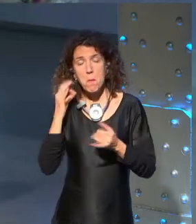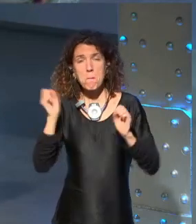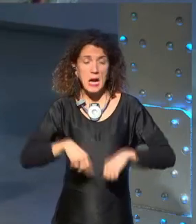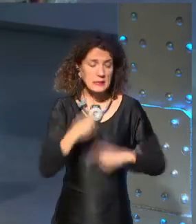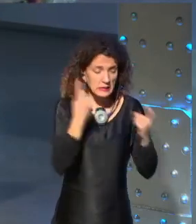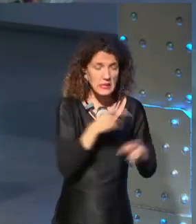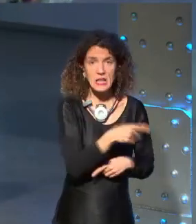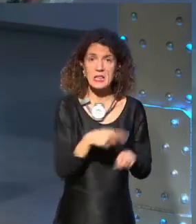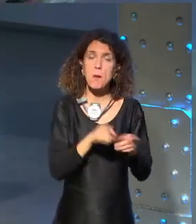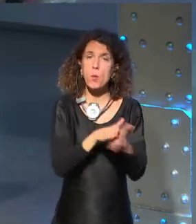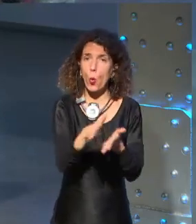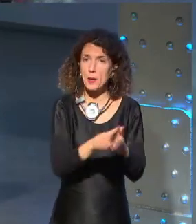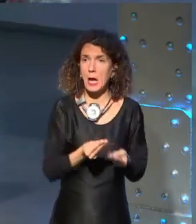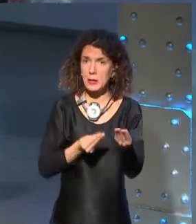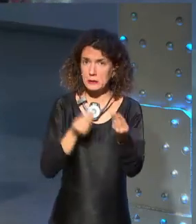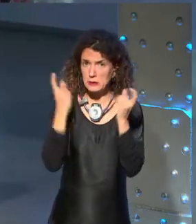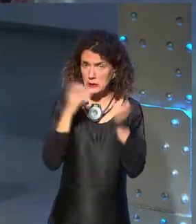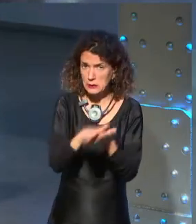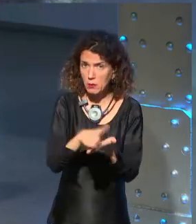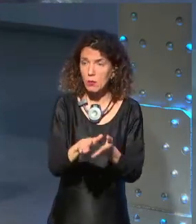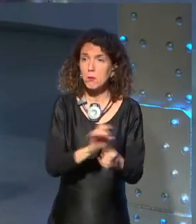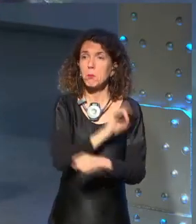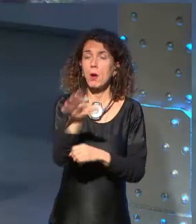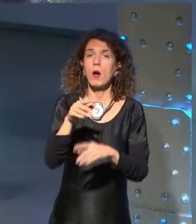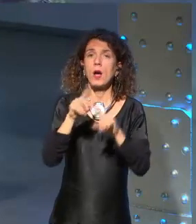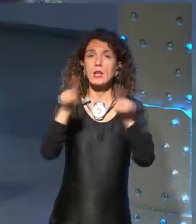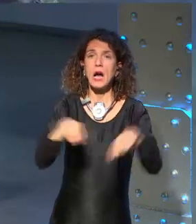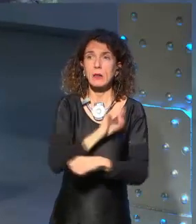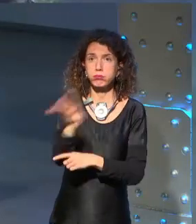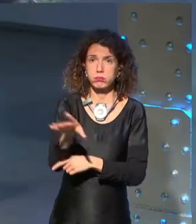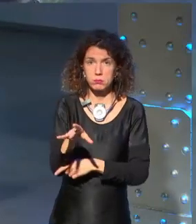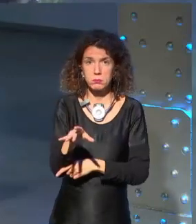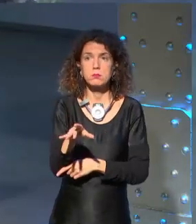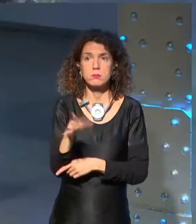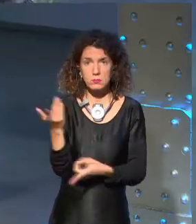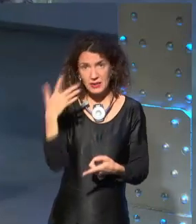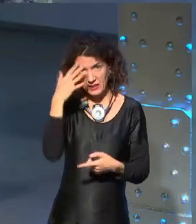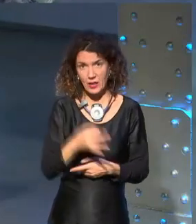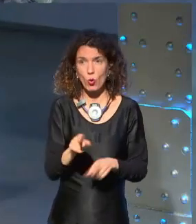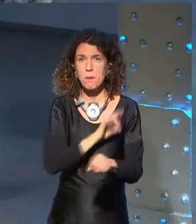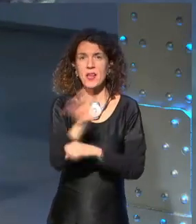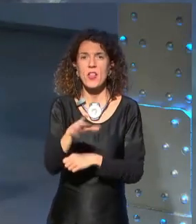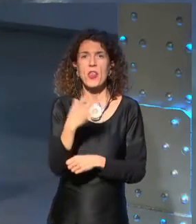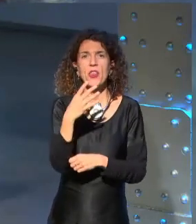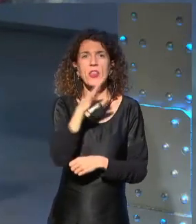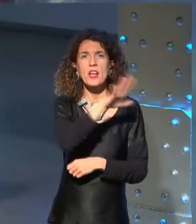sent out an inquiry letter to, I think it was 54 agents, mostly in New York